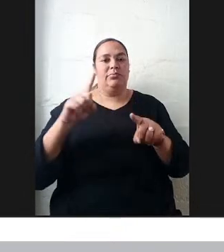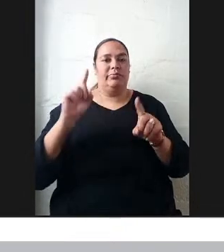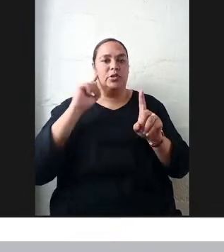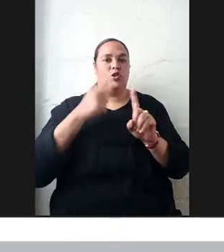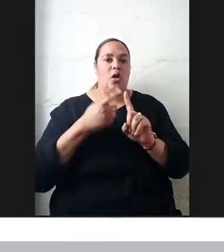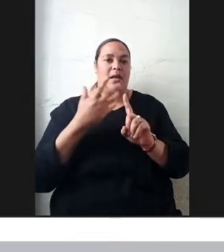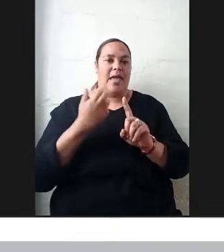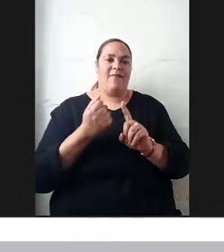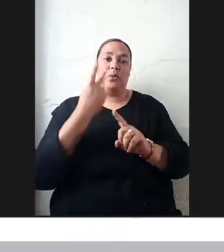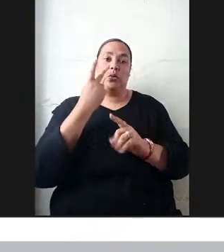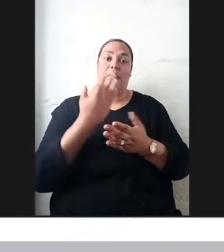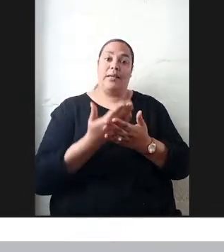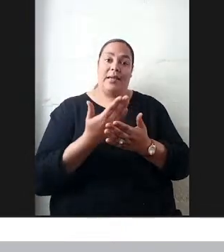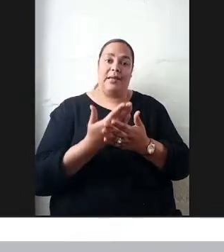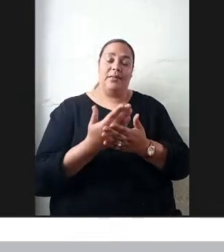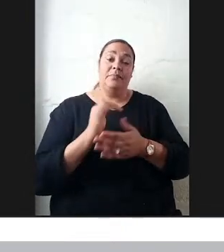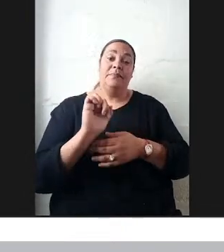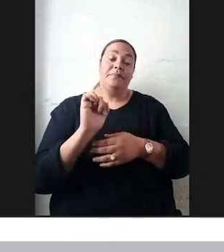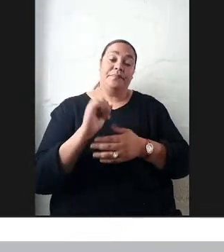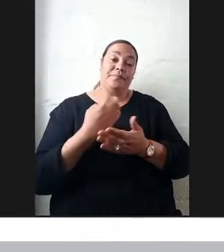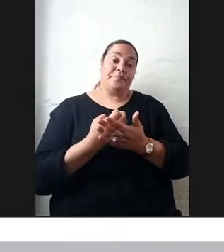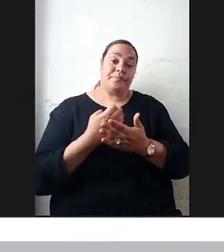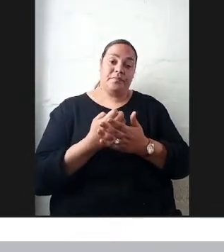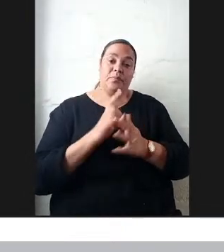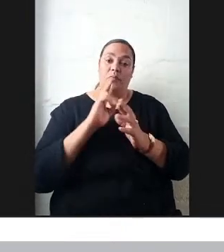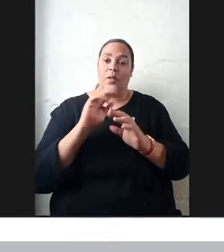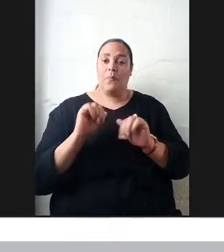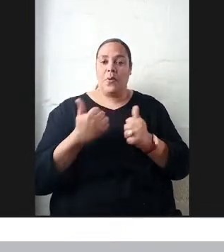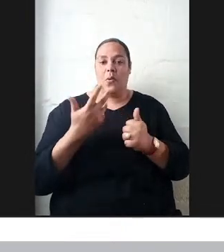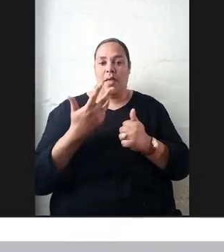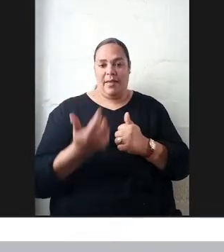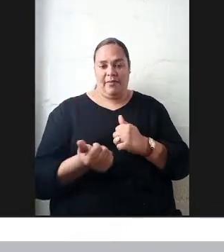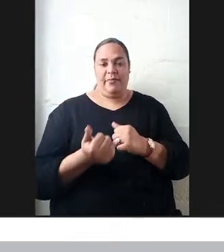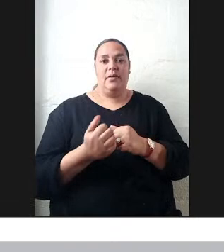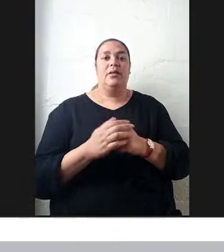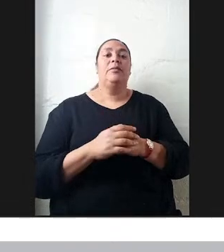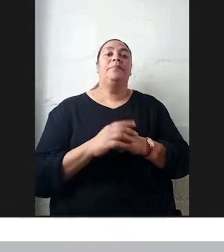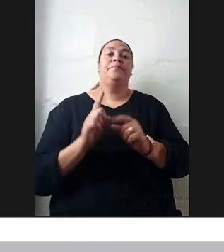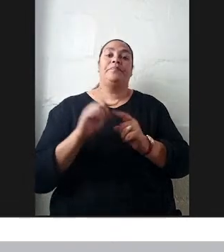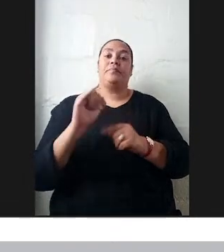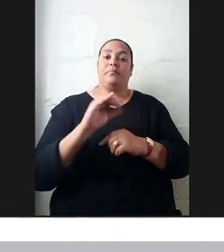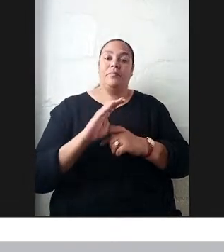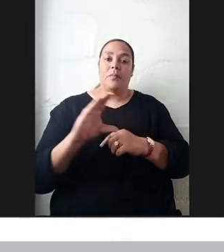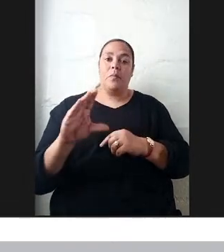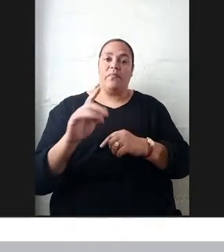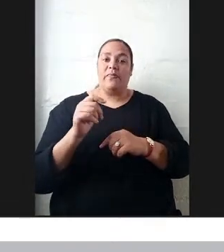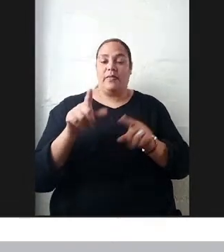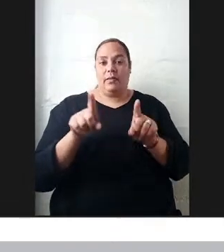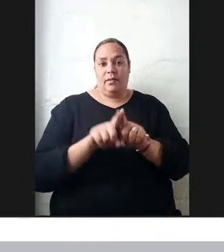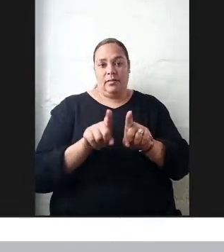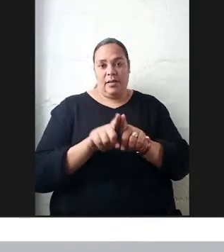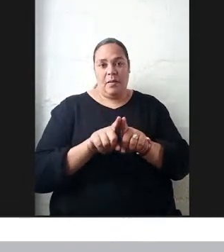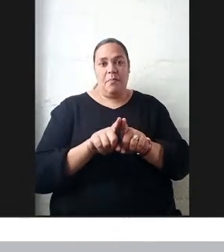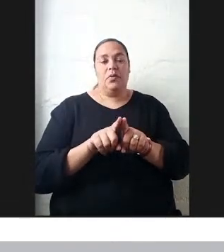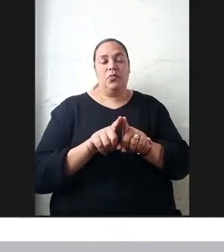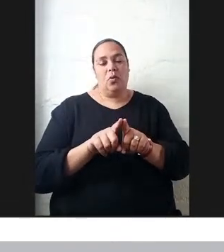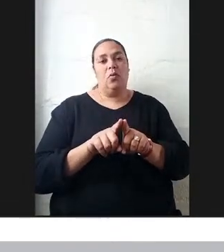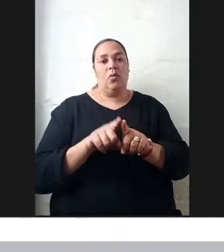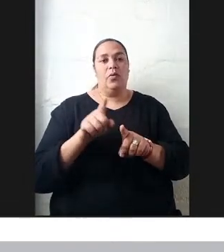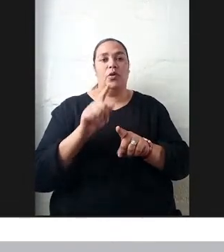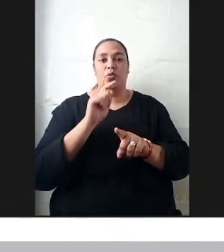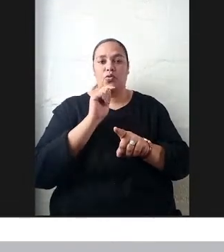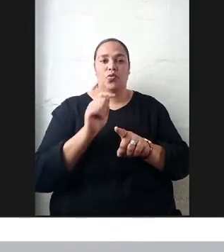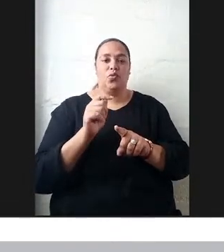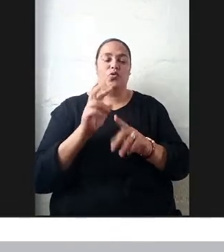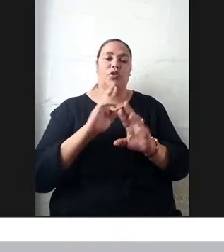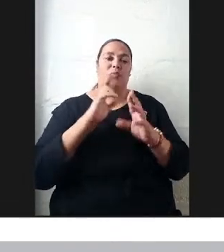that the economy is responding well. And in investment, similarly. So there, it's ready. They respond that in